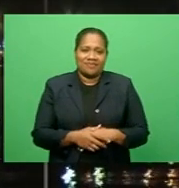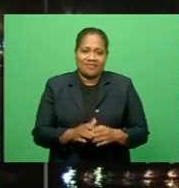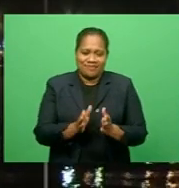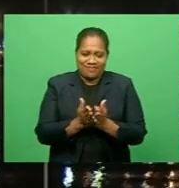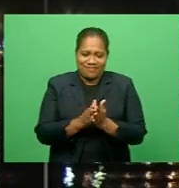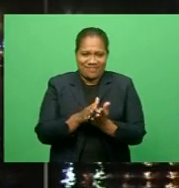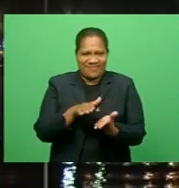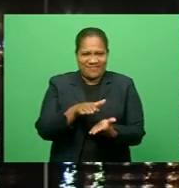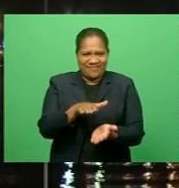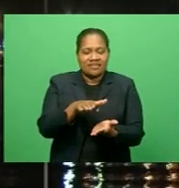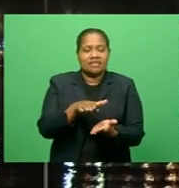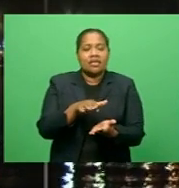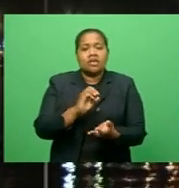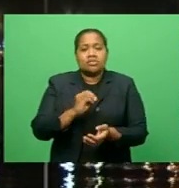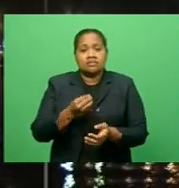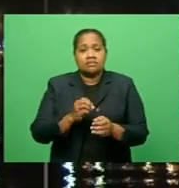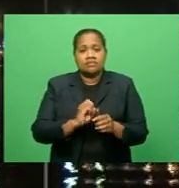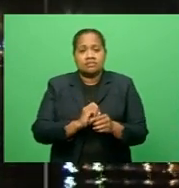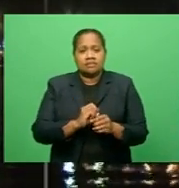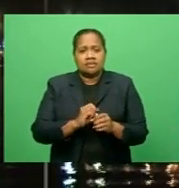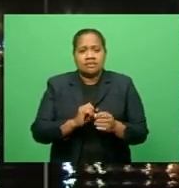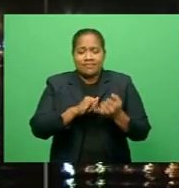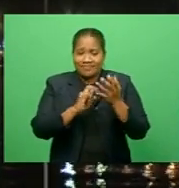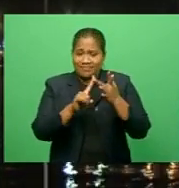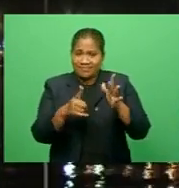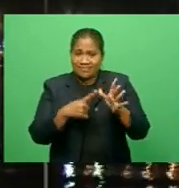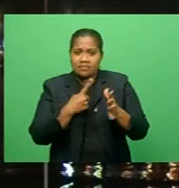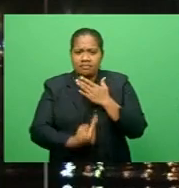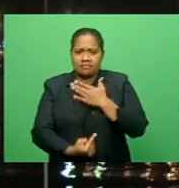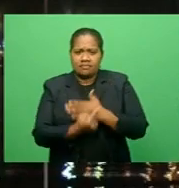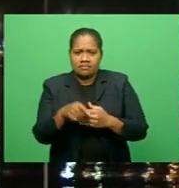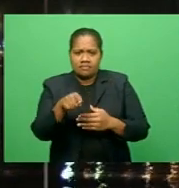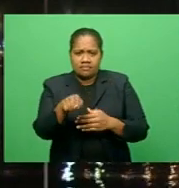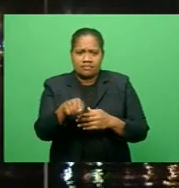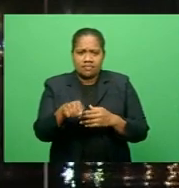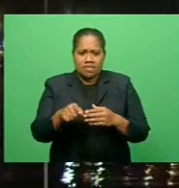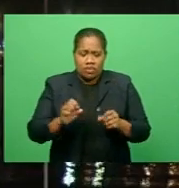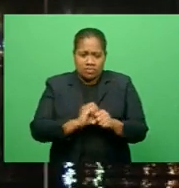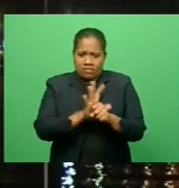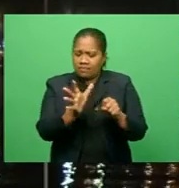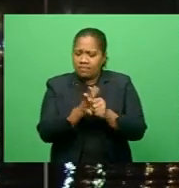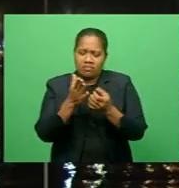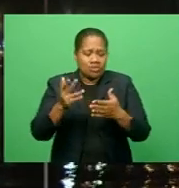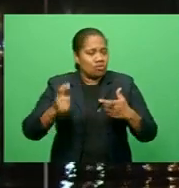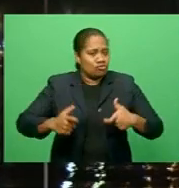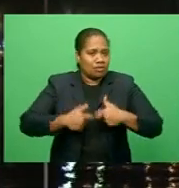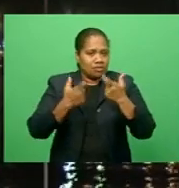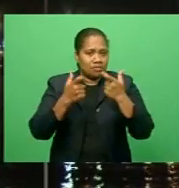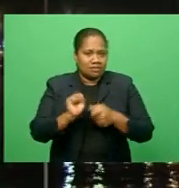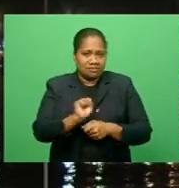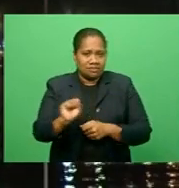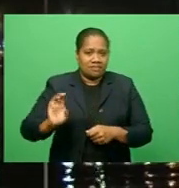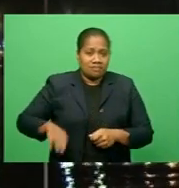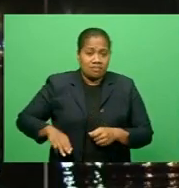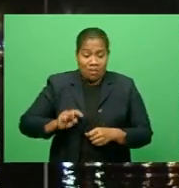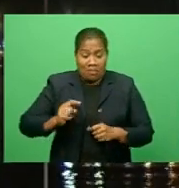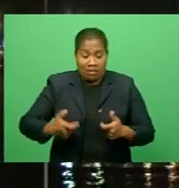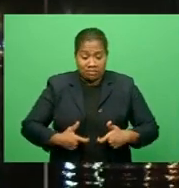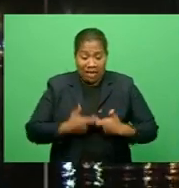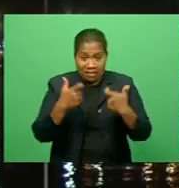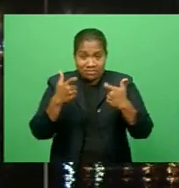Injury Association says COVID-19 brought unique challenges for their members, but within these challenges, they found